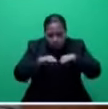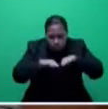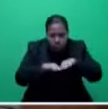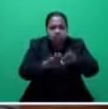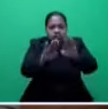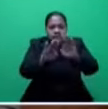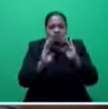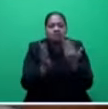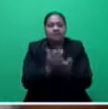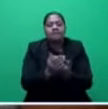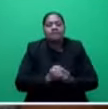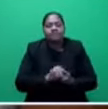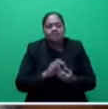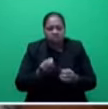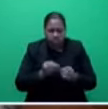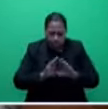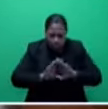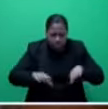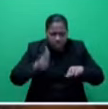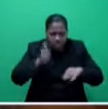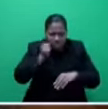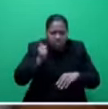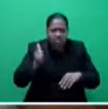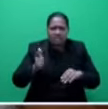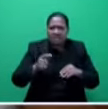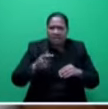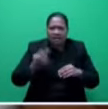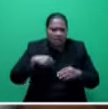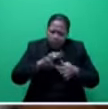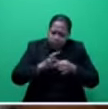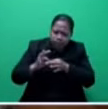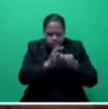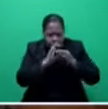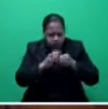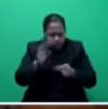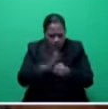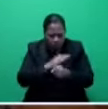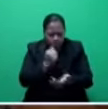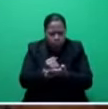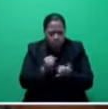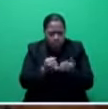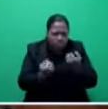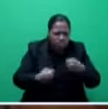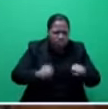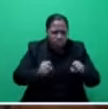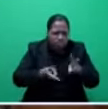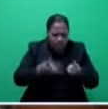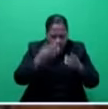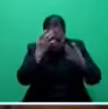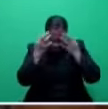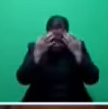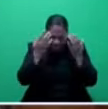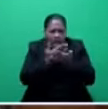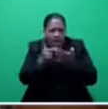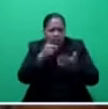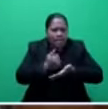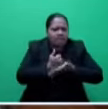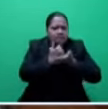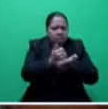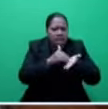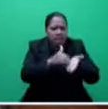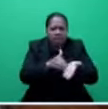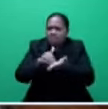teachers at the ground level to ensure that we come up with strategies within our own situations to deal with how we can assist our